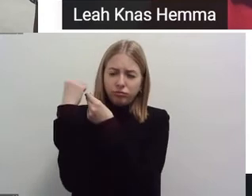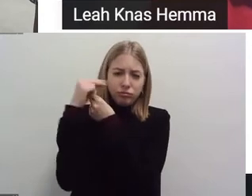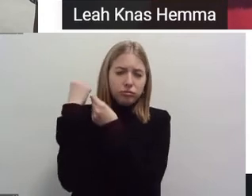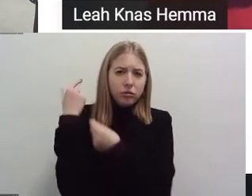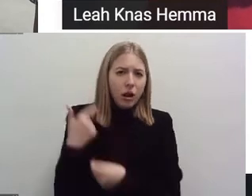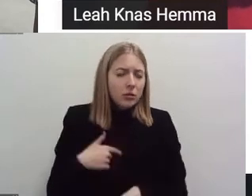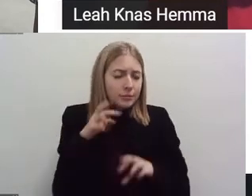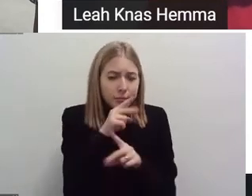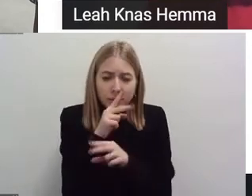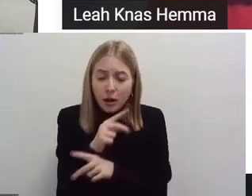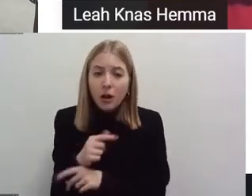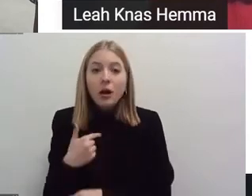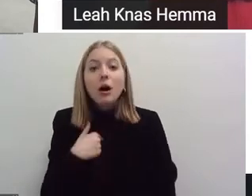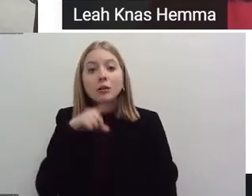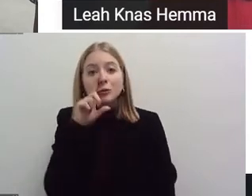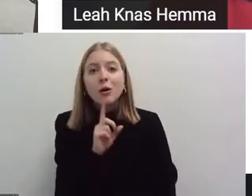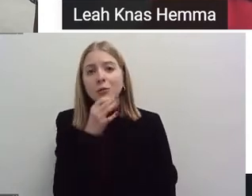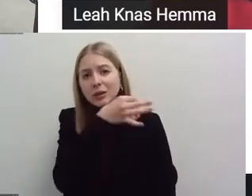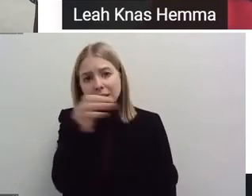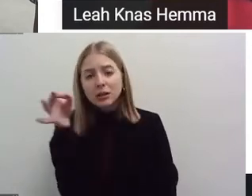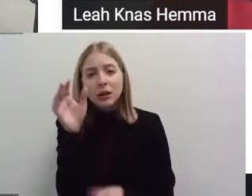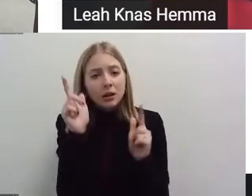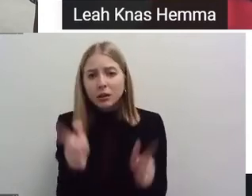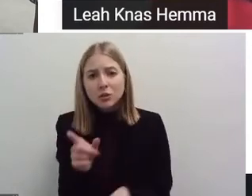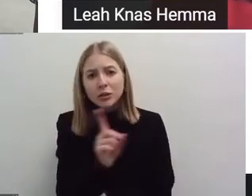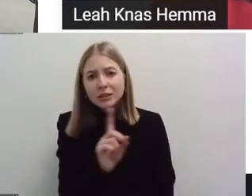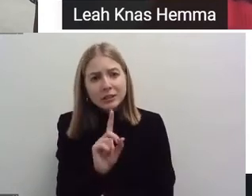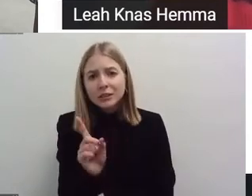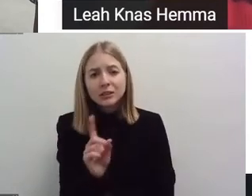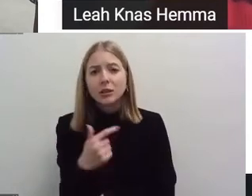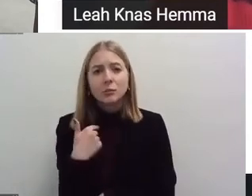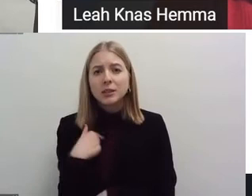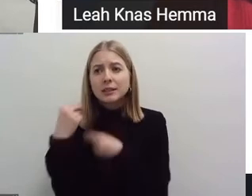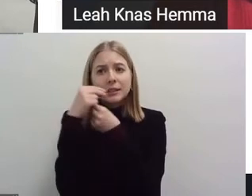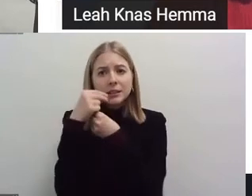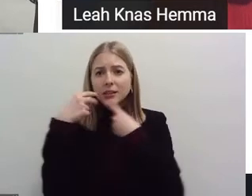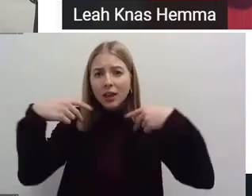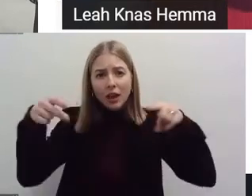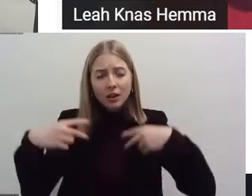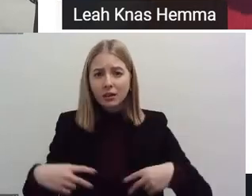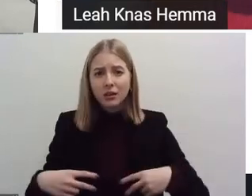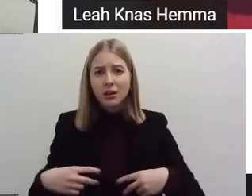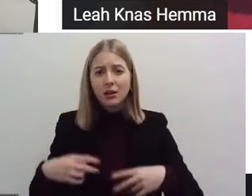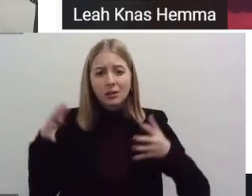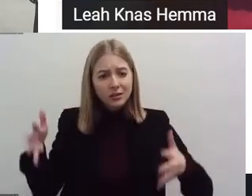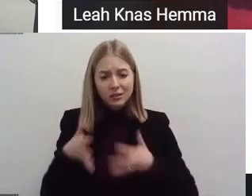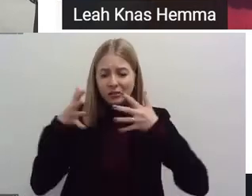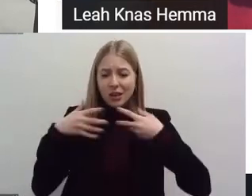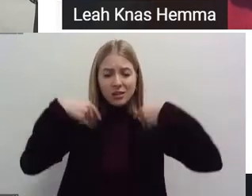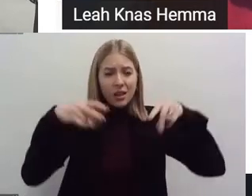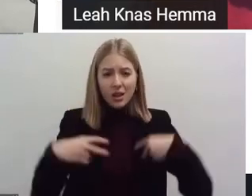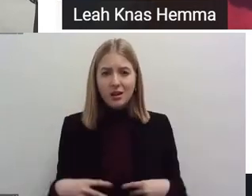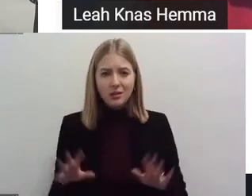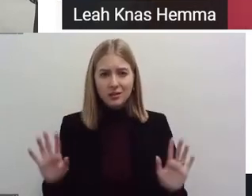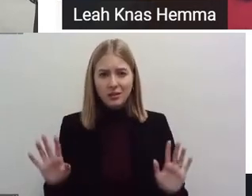Thank you very much. Thank you. We will hear more from you later on in the